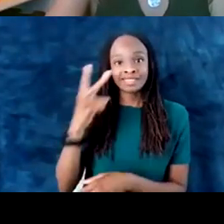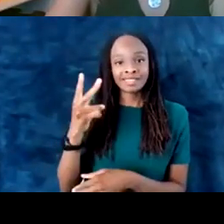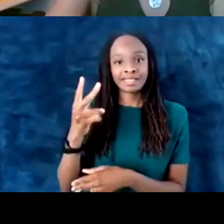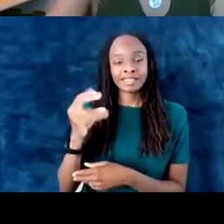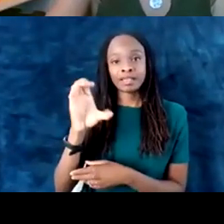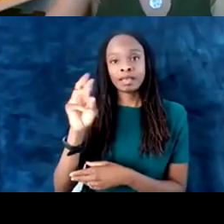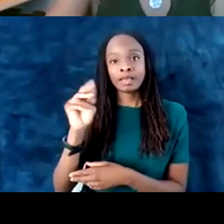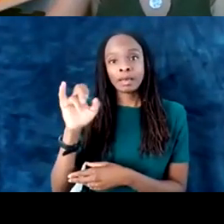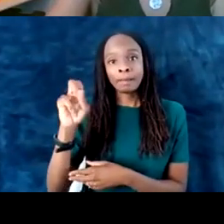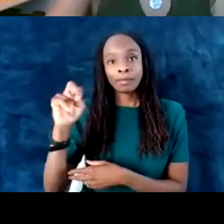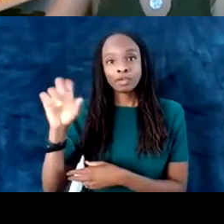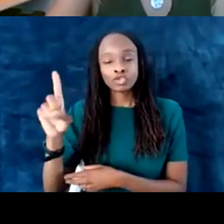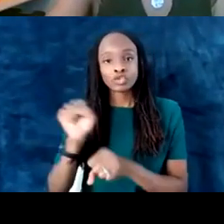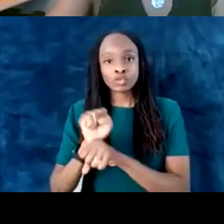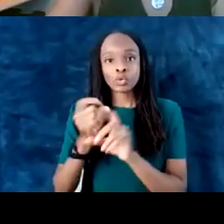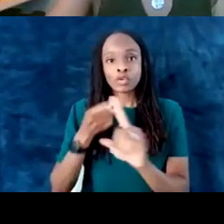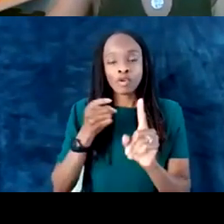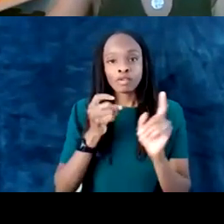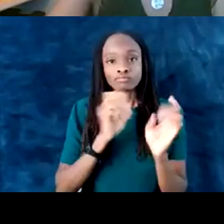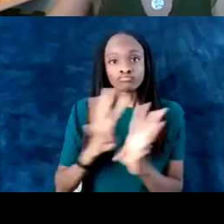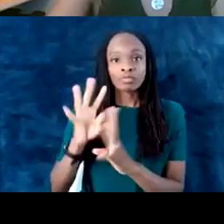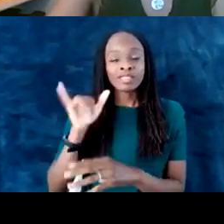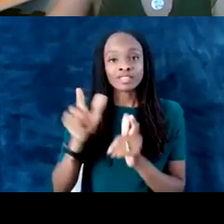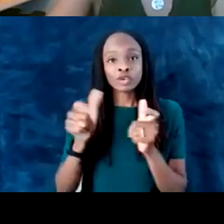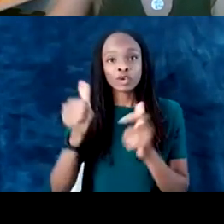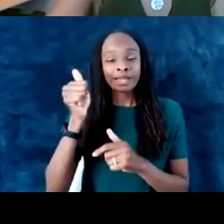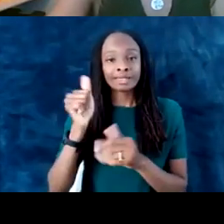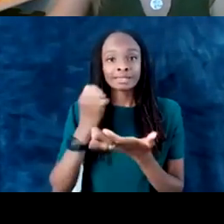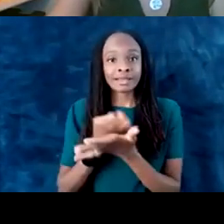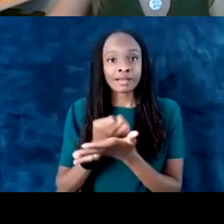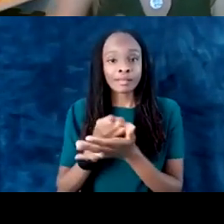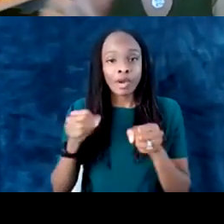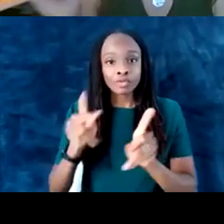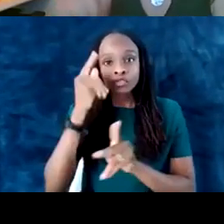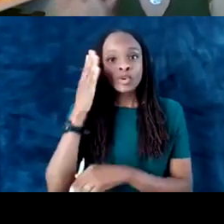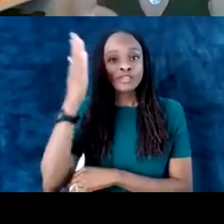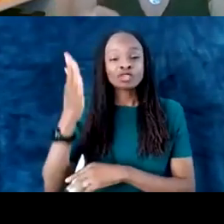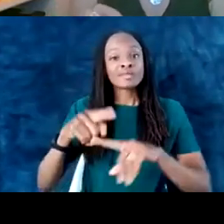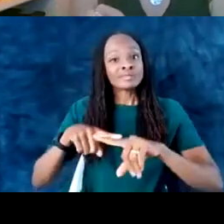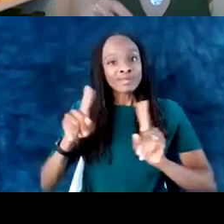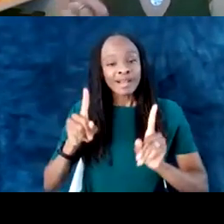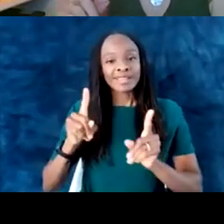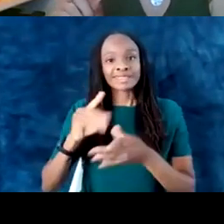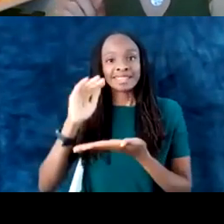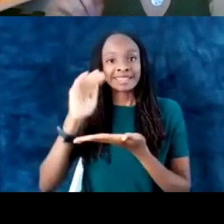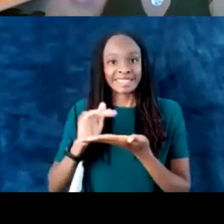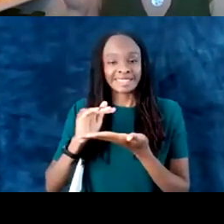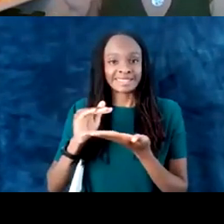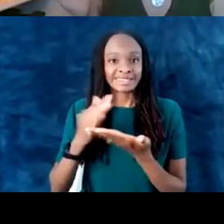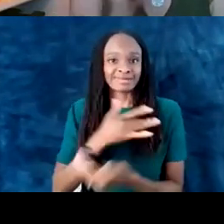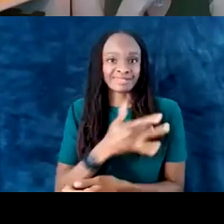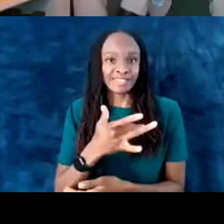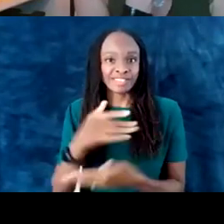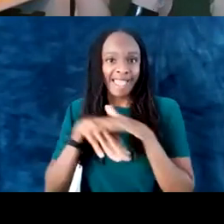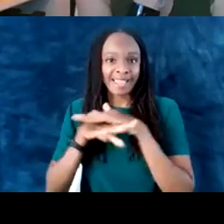from streamers and other networks as the greatest economic opportunity for the future, and yet least likely to be accessing that. So this